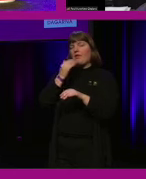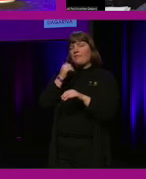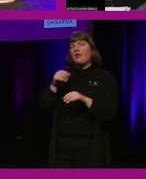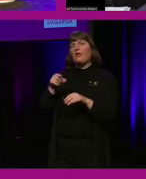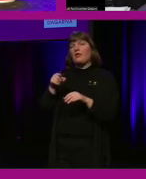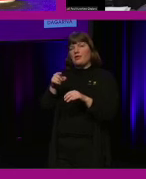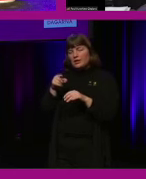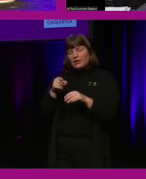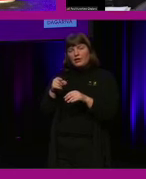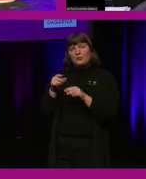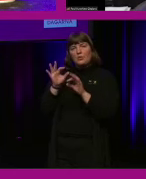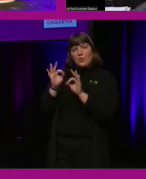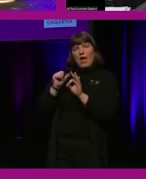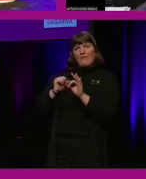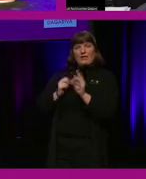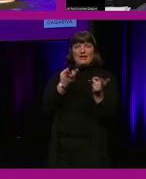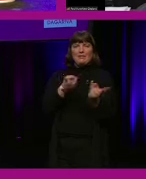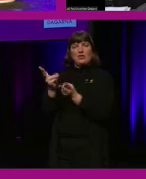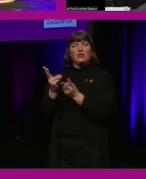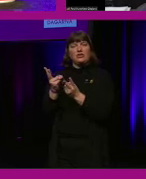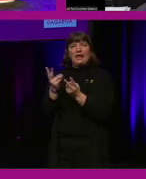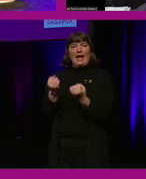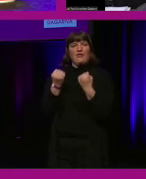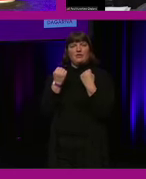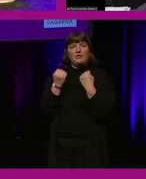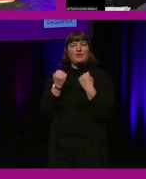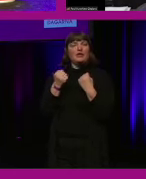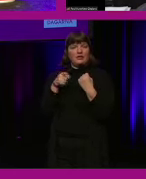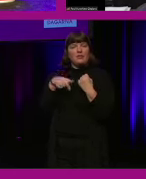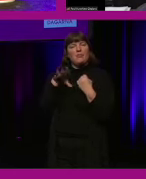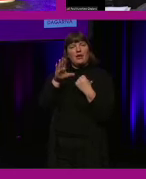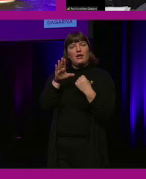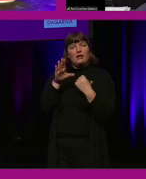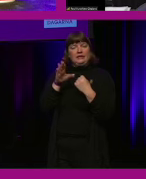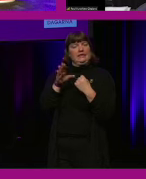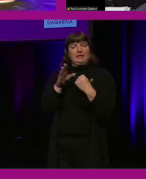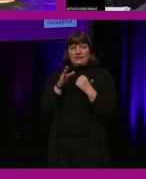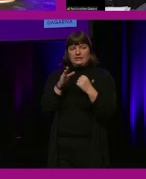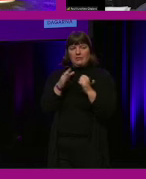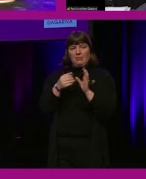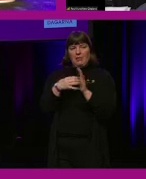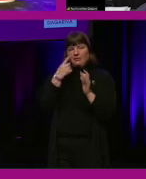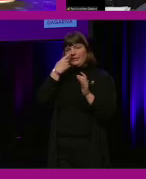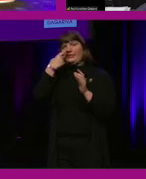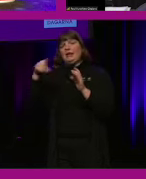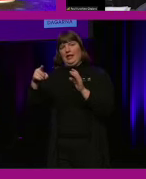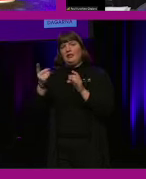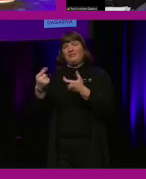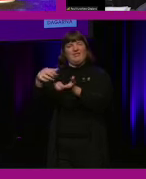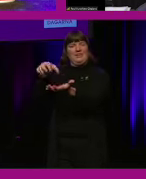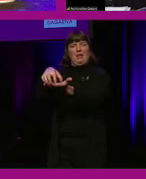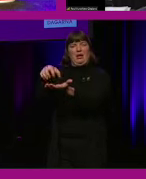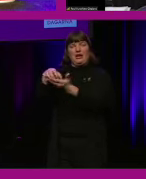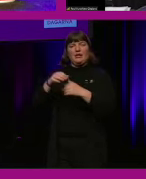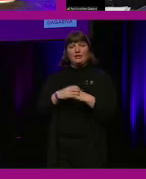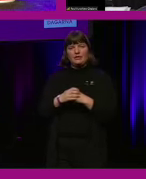of democratic power, they're usually the most disadvantaged members of society. Members